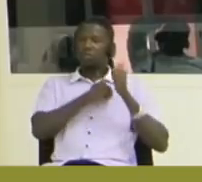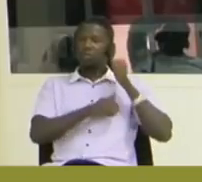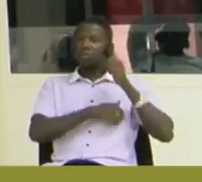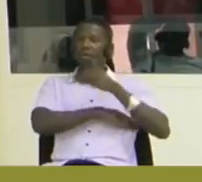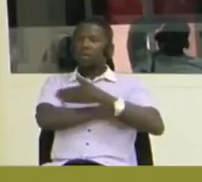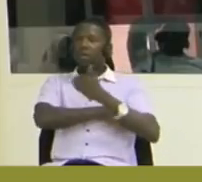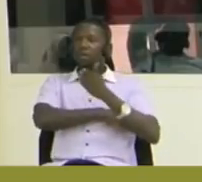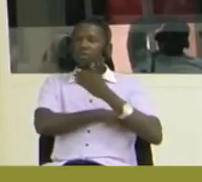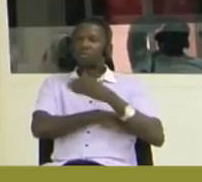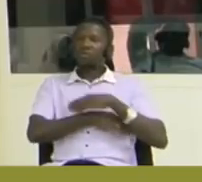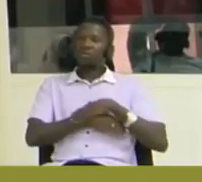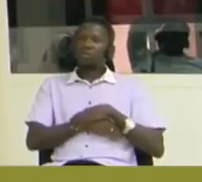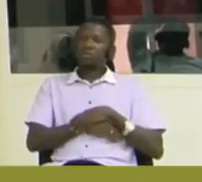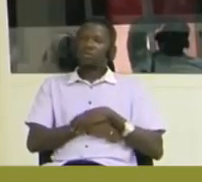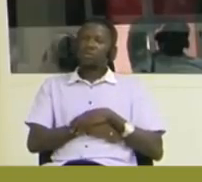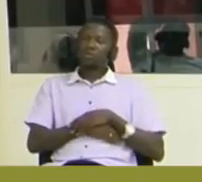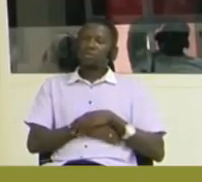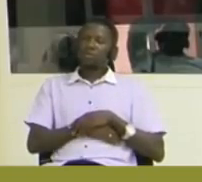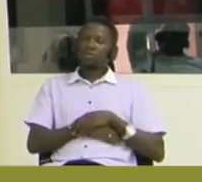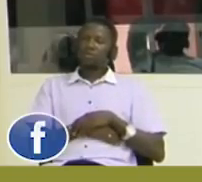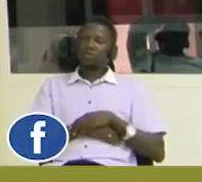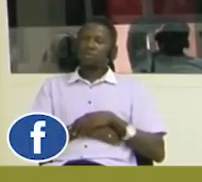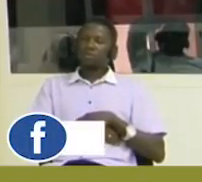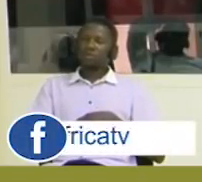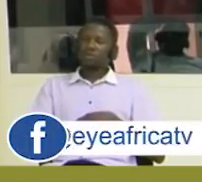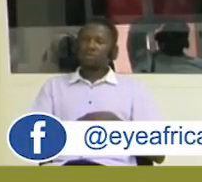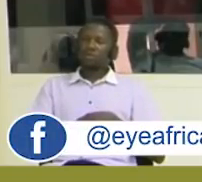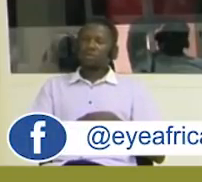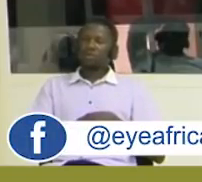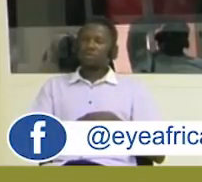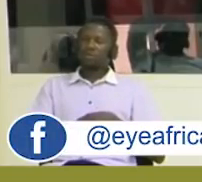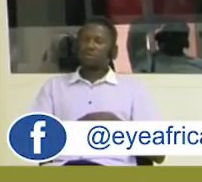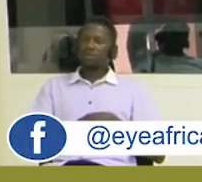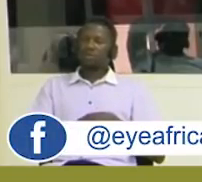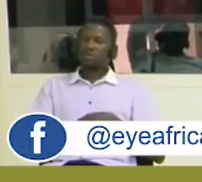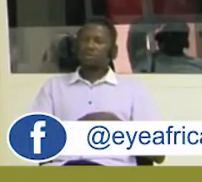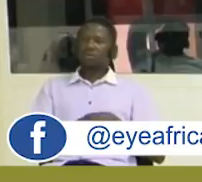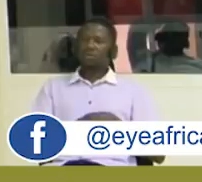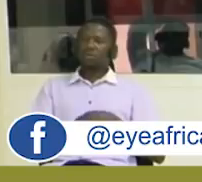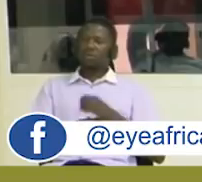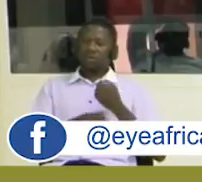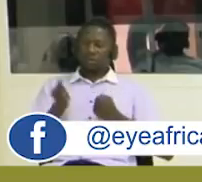school. So we came from the back gate and then we went onto